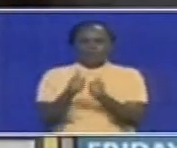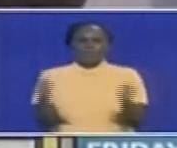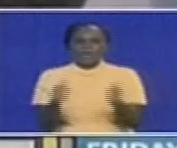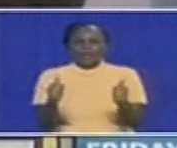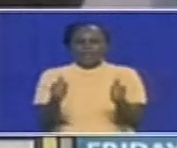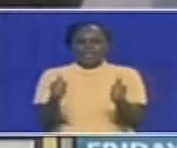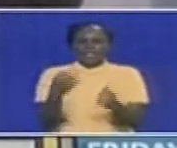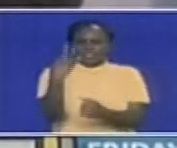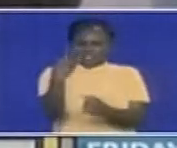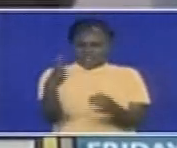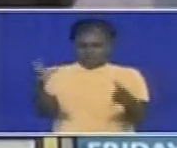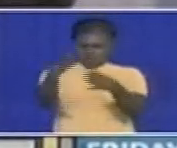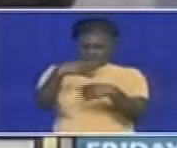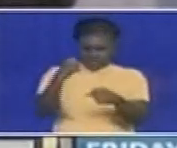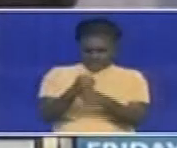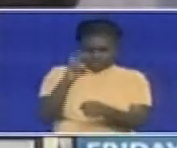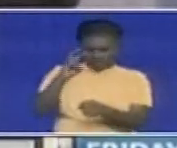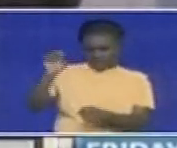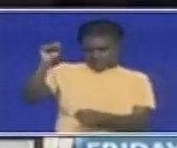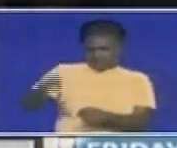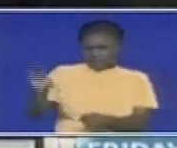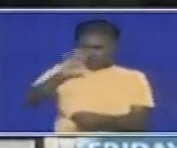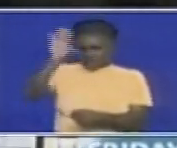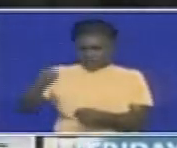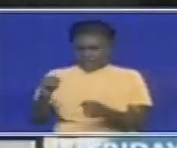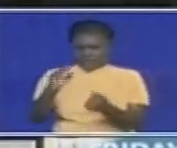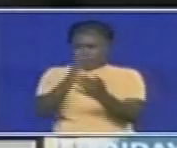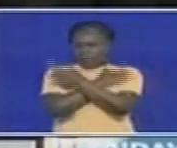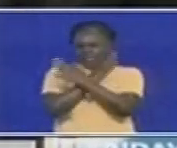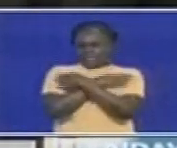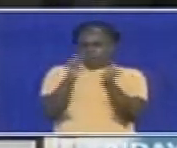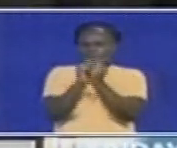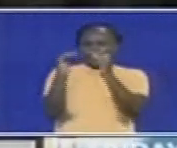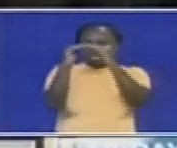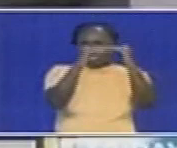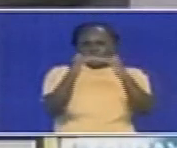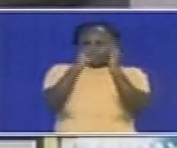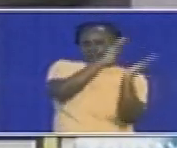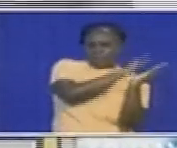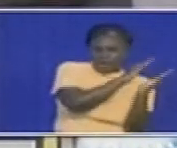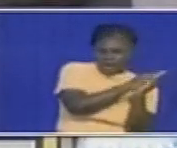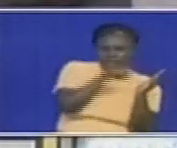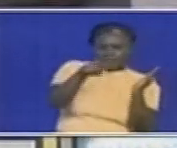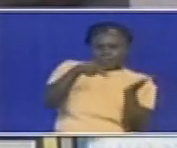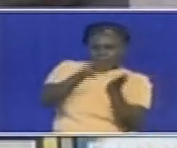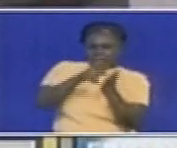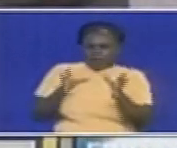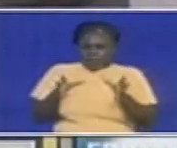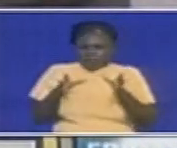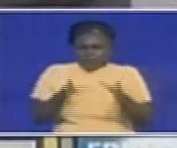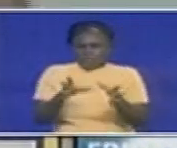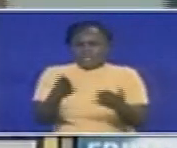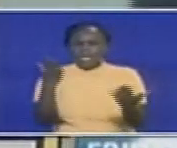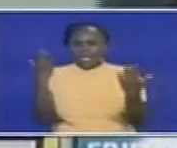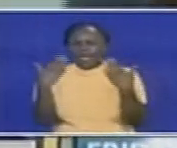three firms, Finserve Africa Limited, affiliated to Equity Bank, Zioncell Kenya Limited and Mobile Pay Limited, will be hosted on Airtel